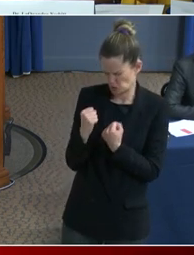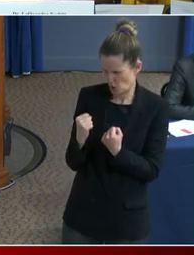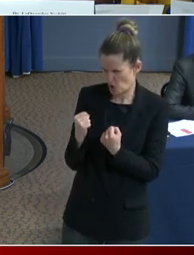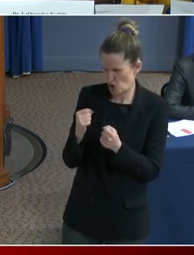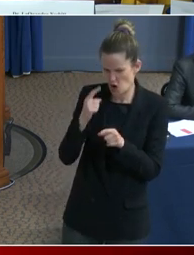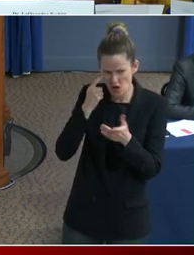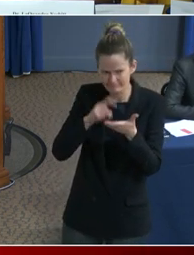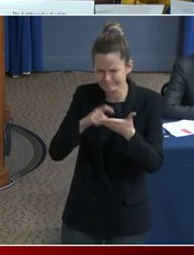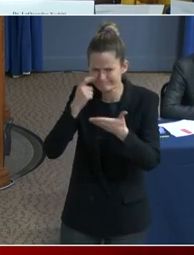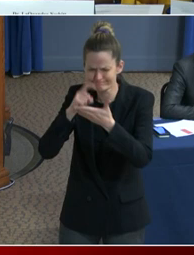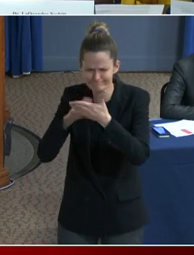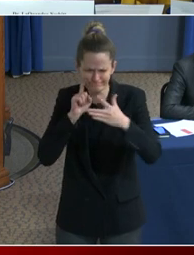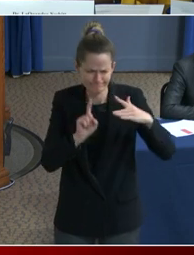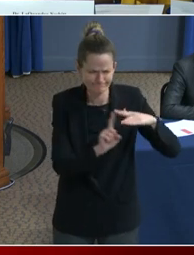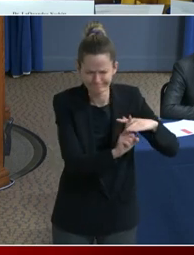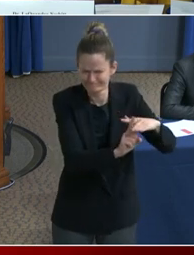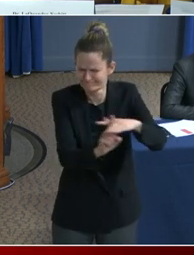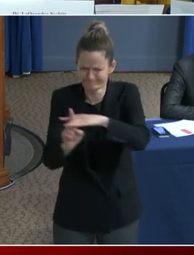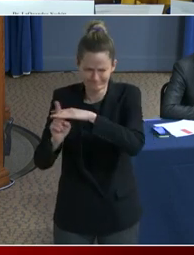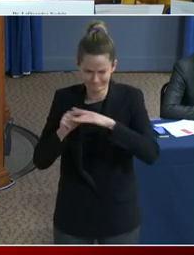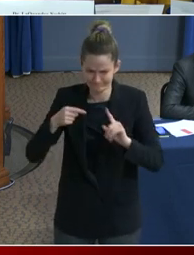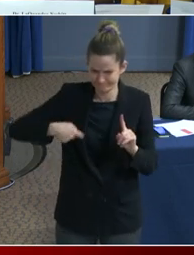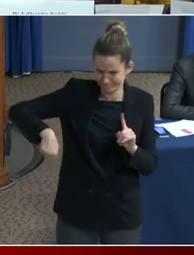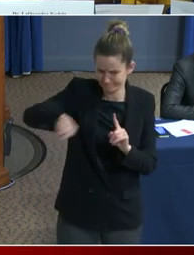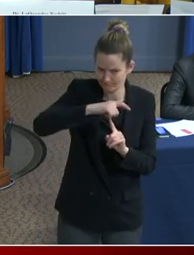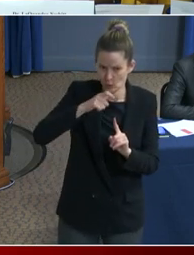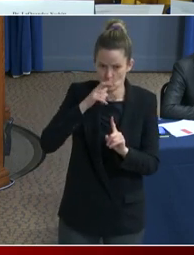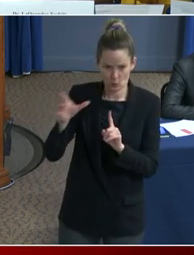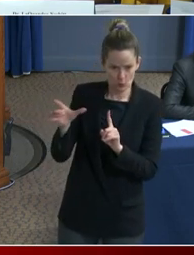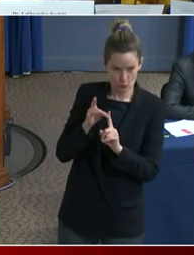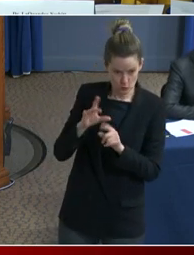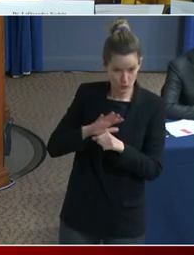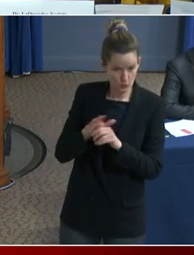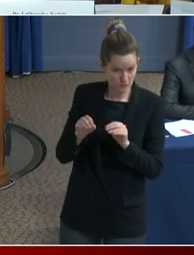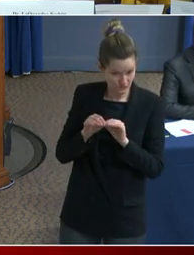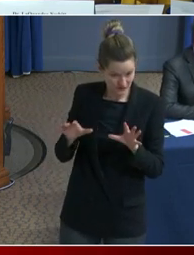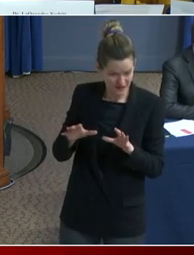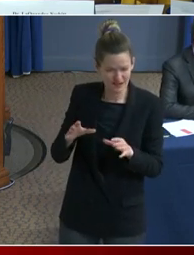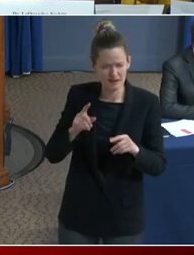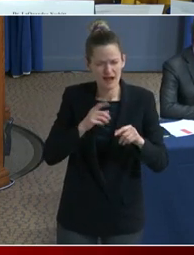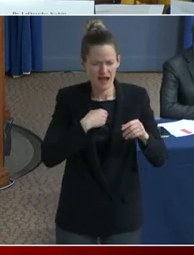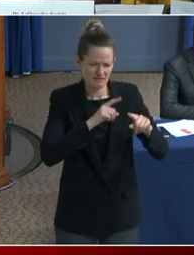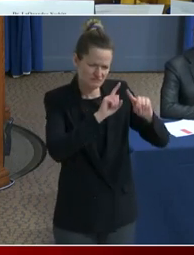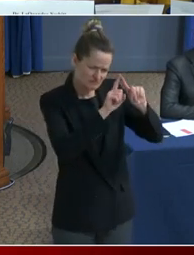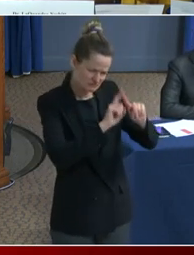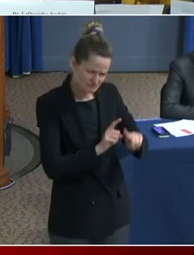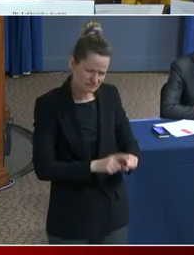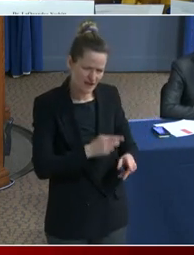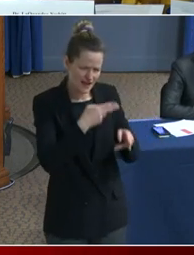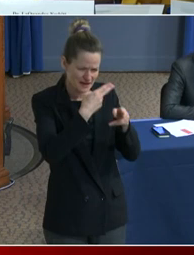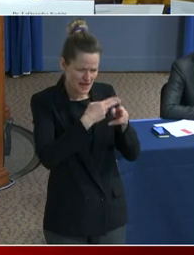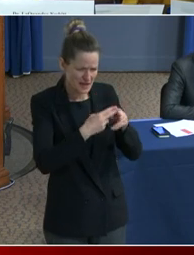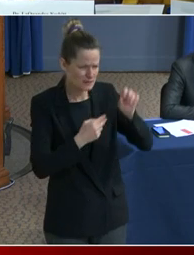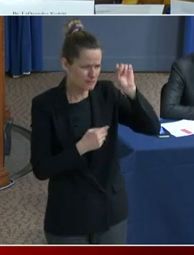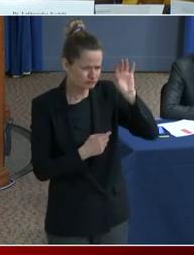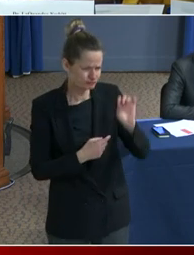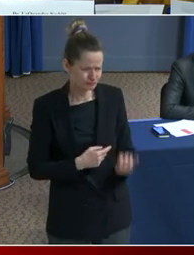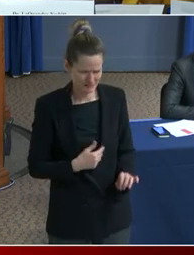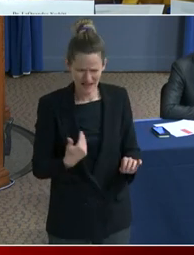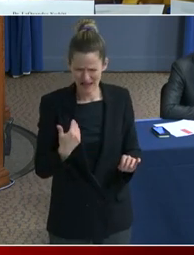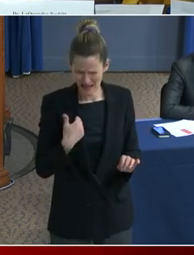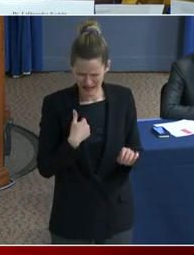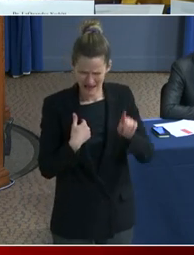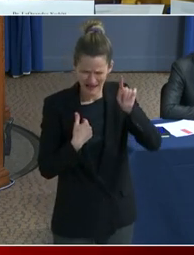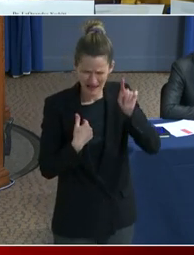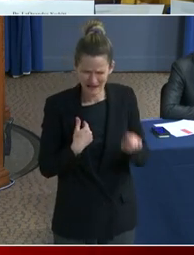have the ability to detect other variants, some named, and then there's this whole other thing called